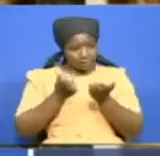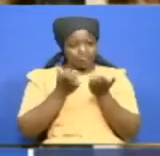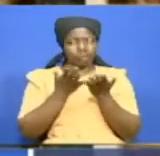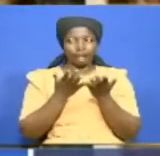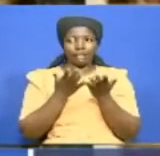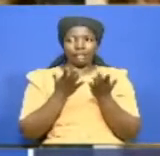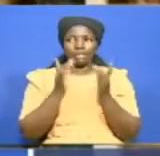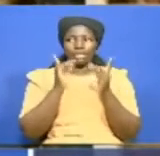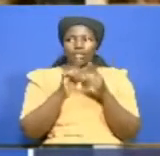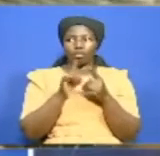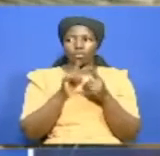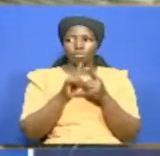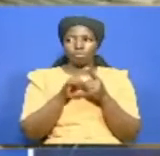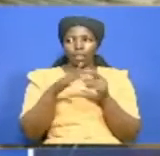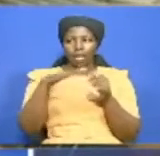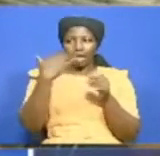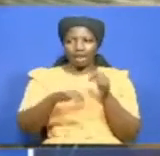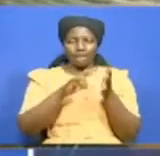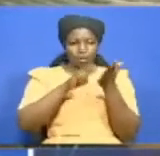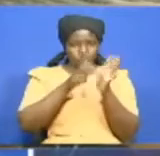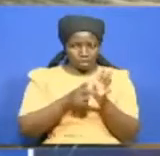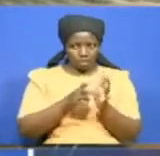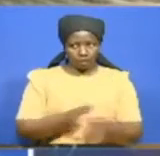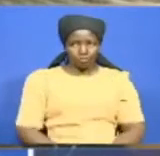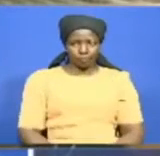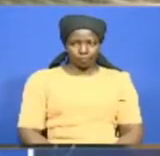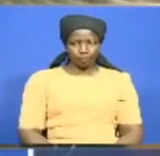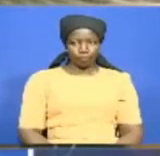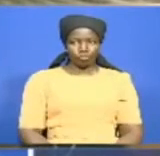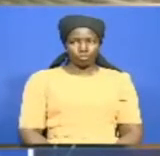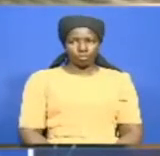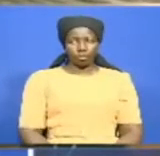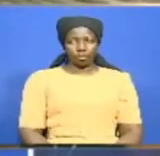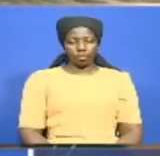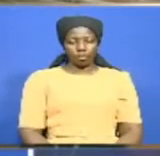against the contract. Benson Ryoba reporting for Channel 1 Business.